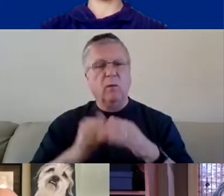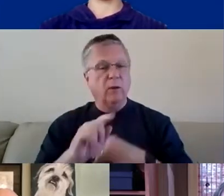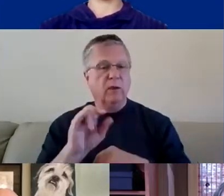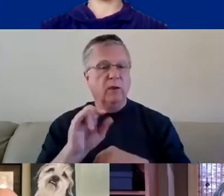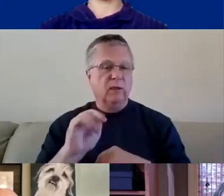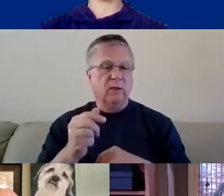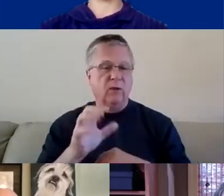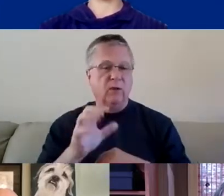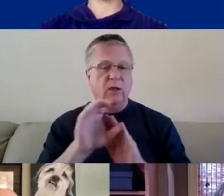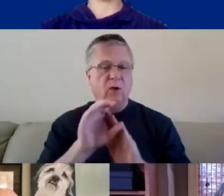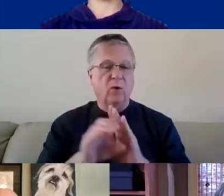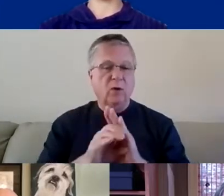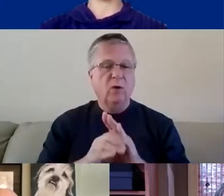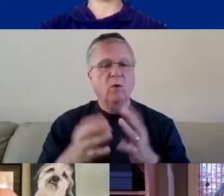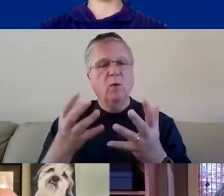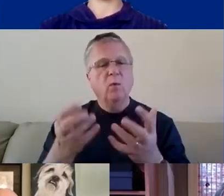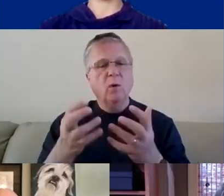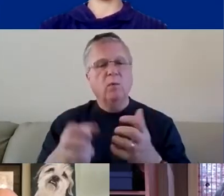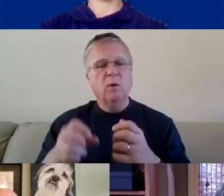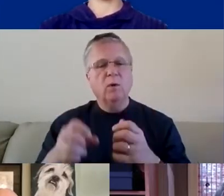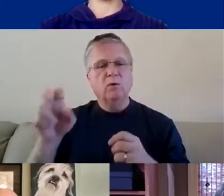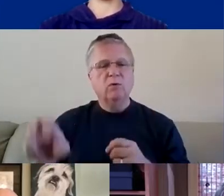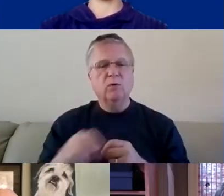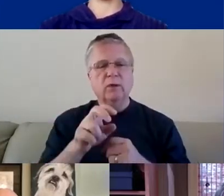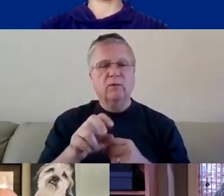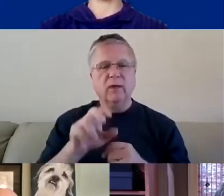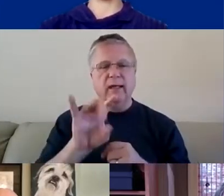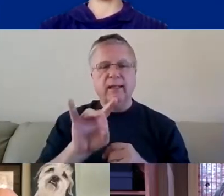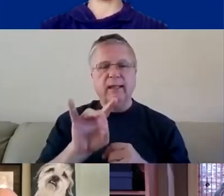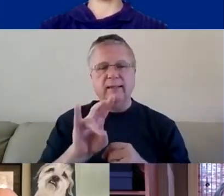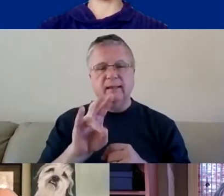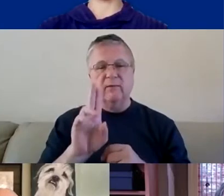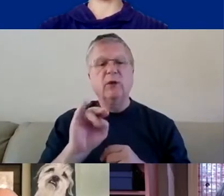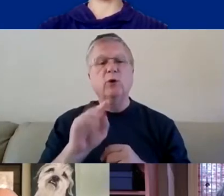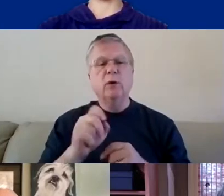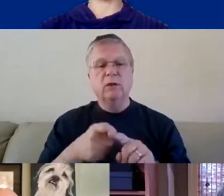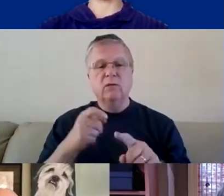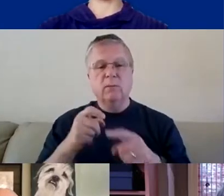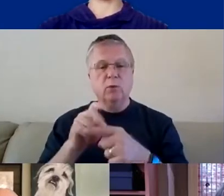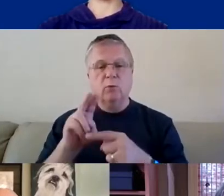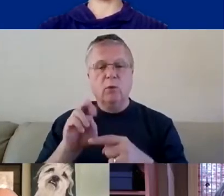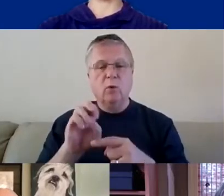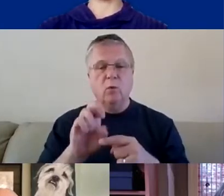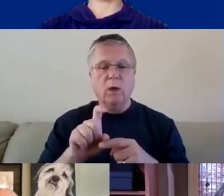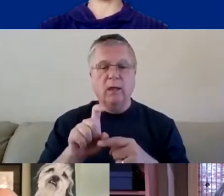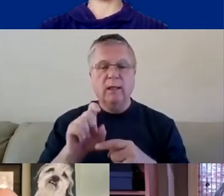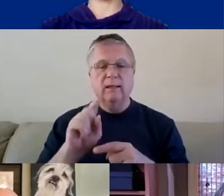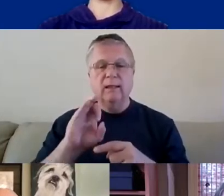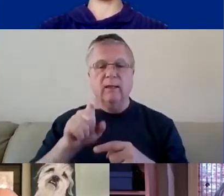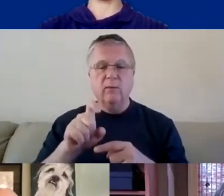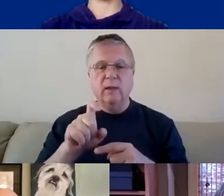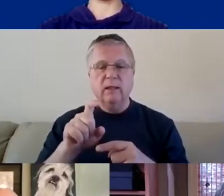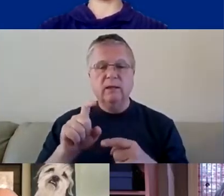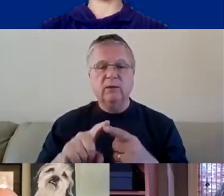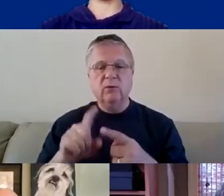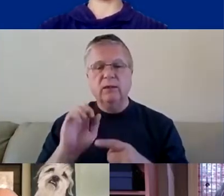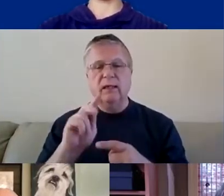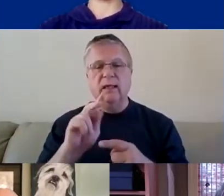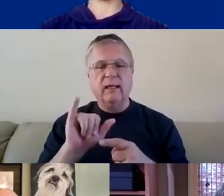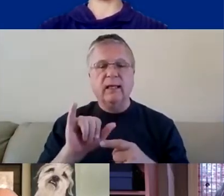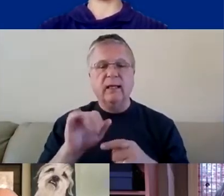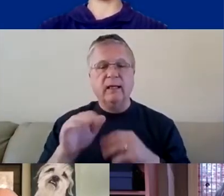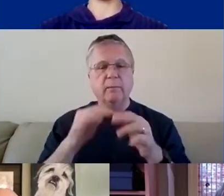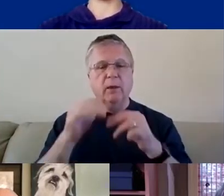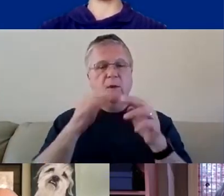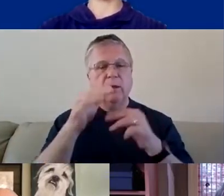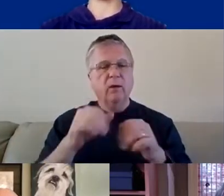we're proposing to transfer 87 units from 201 Stanwick Street to the Allegheny building. We're